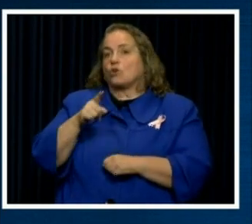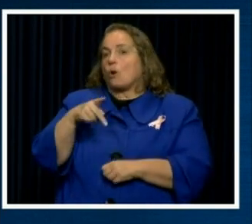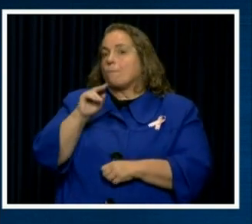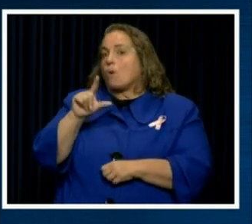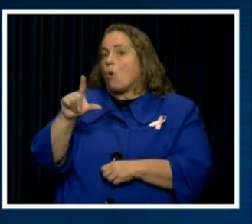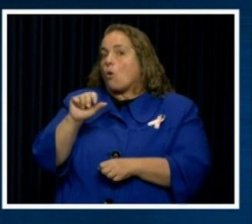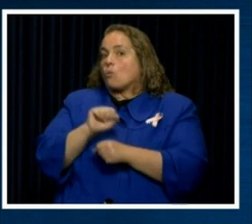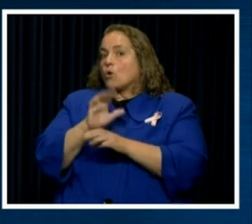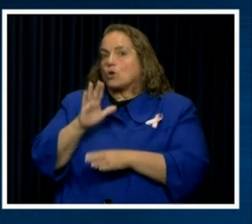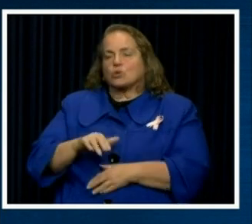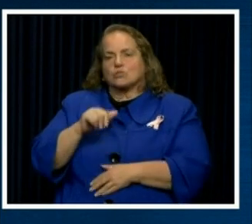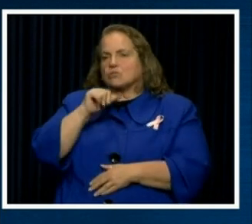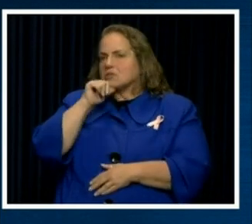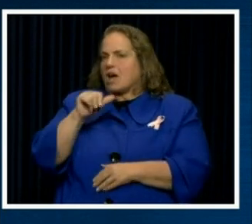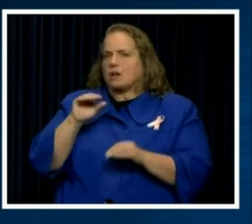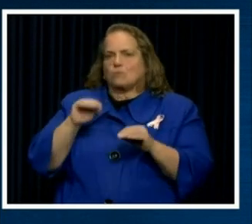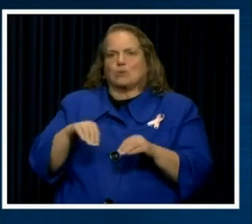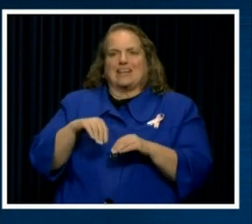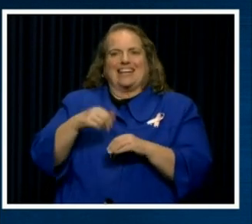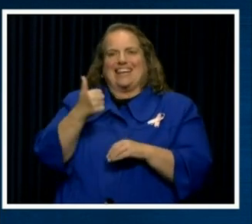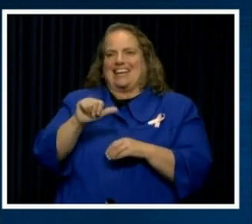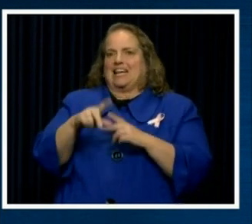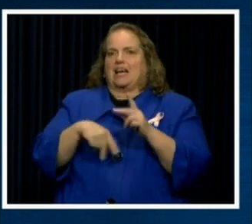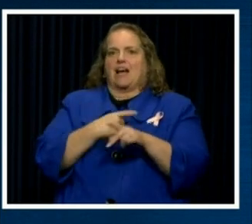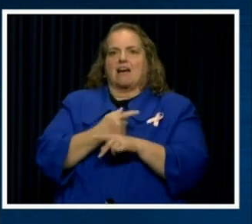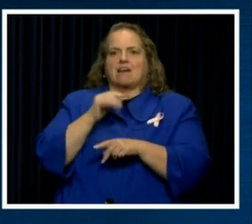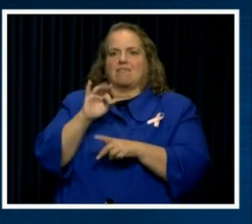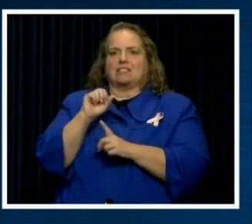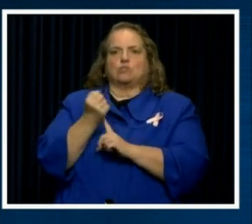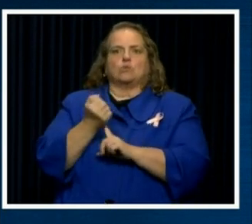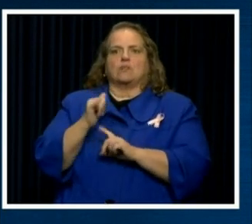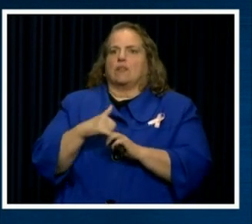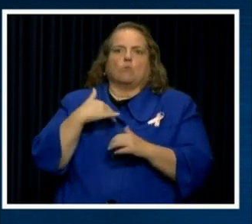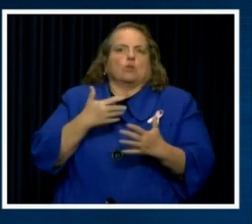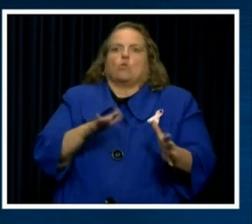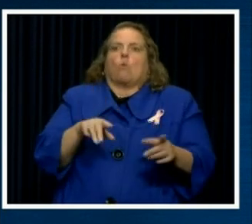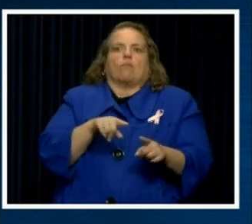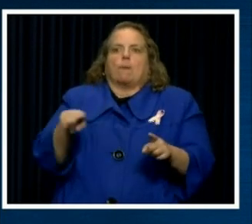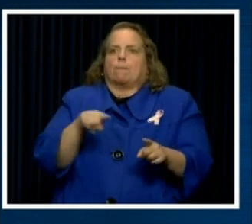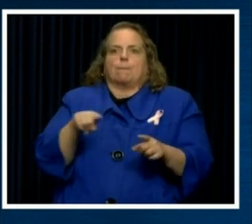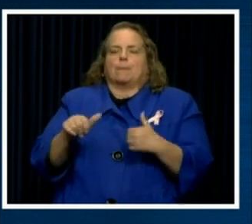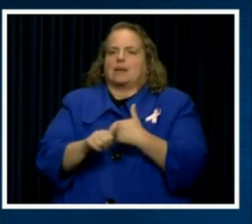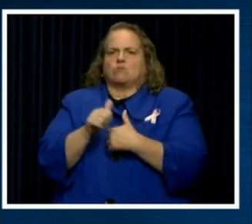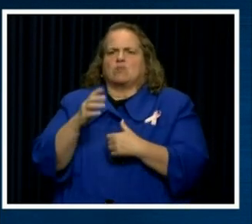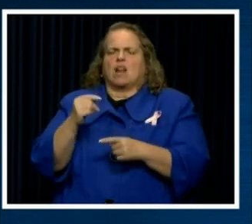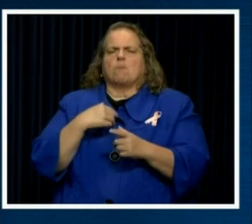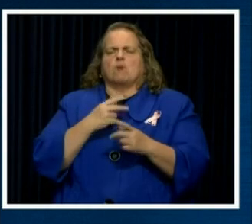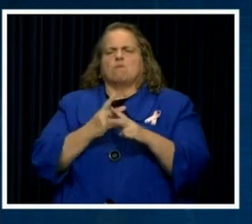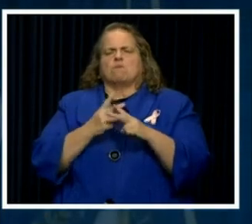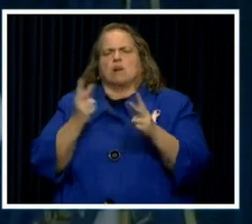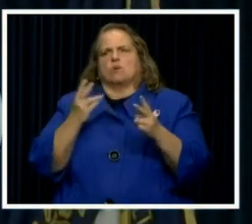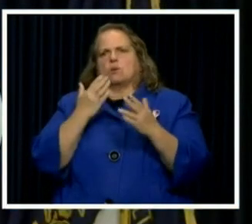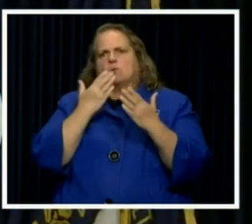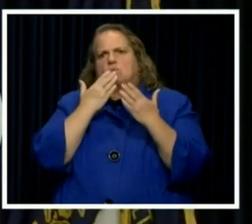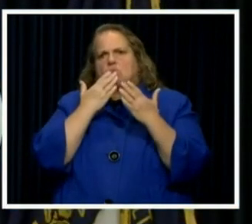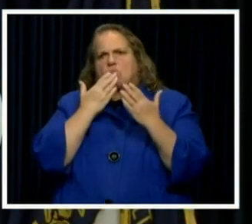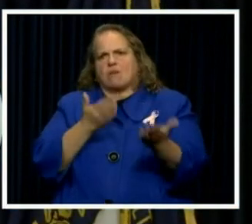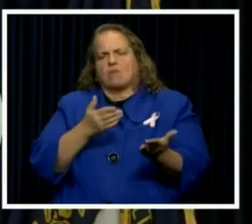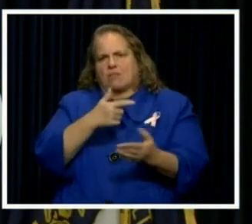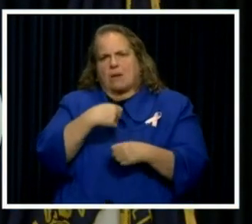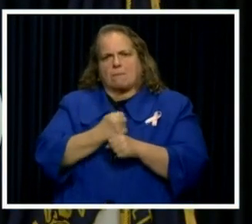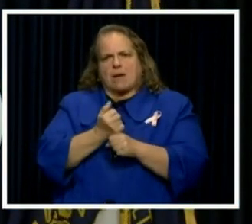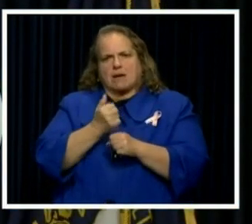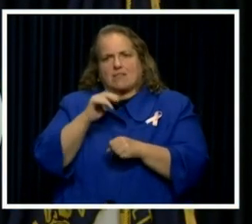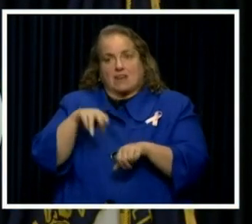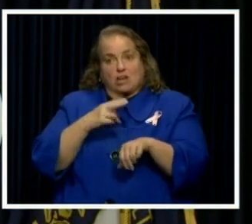placed in any type of situation that we would not want them to be in. And I'm really grateful that they made this